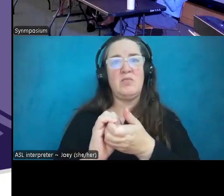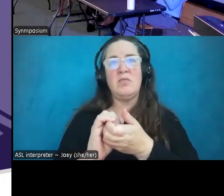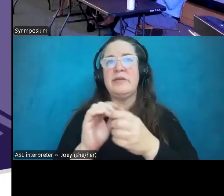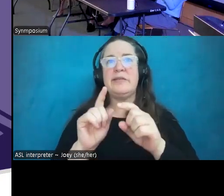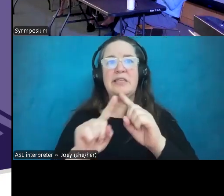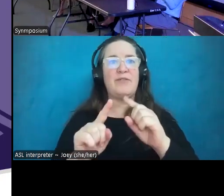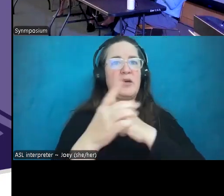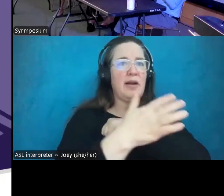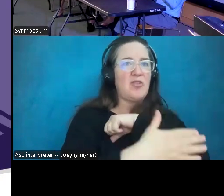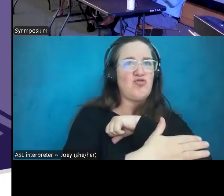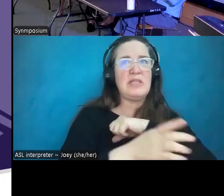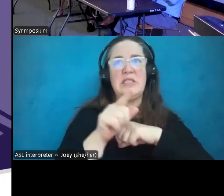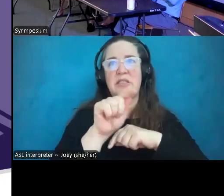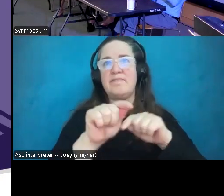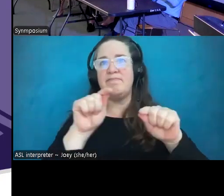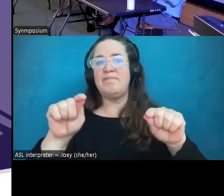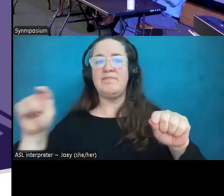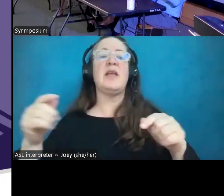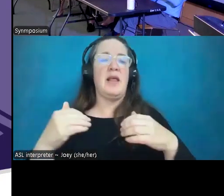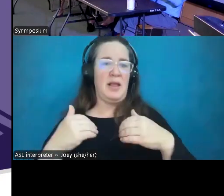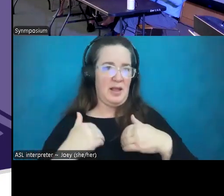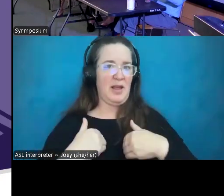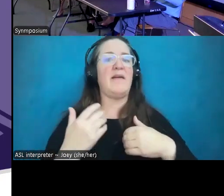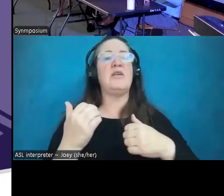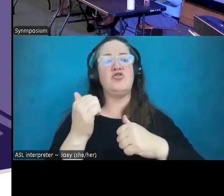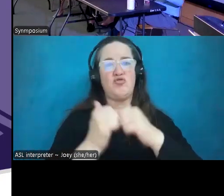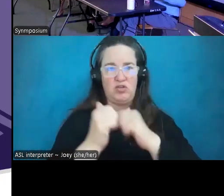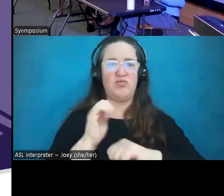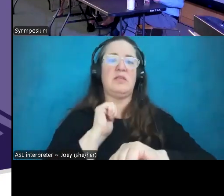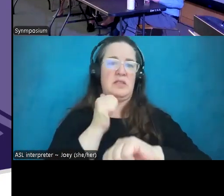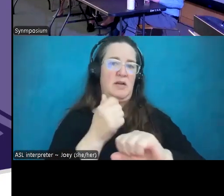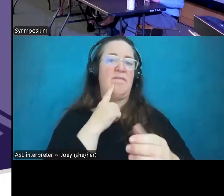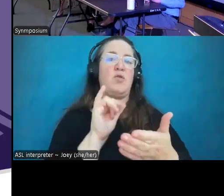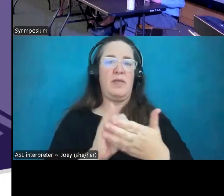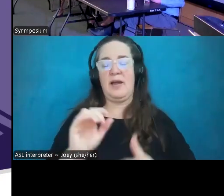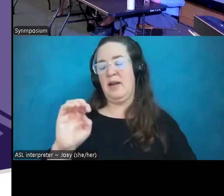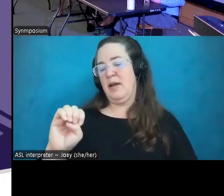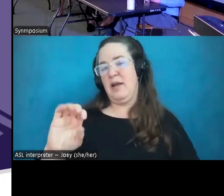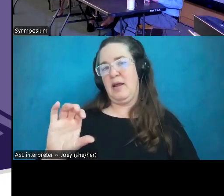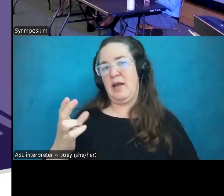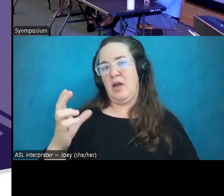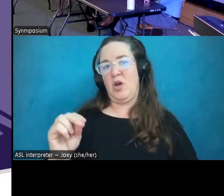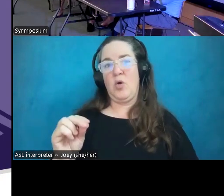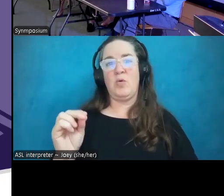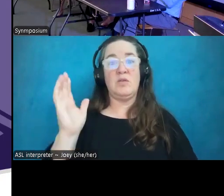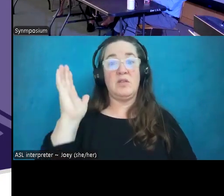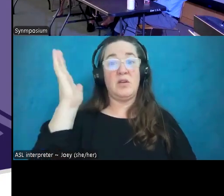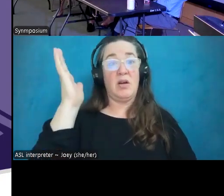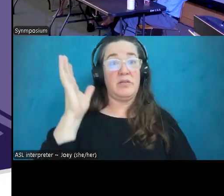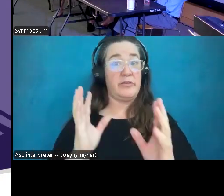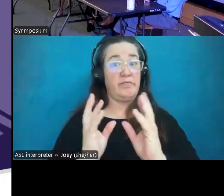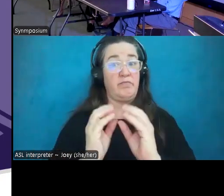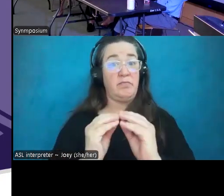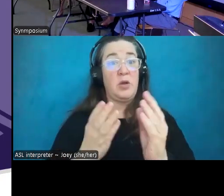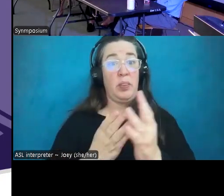that as well. There are ECHO talks through Silk that are really excellent with a goal of